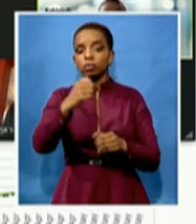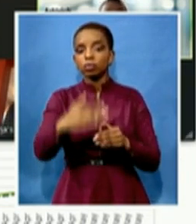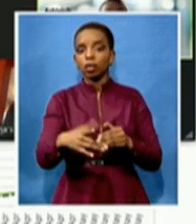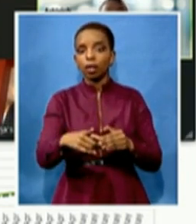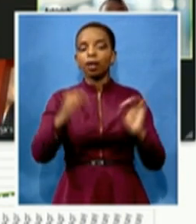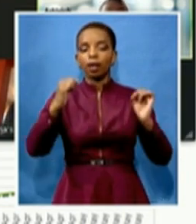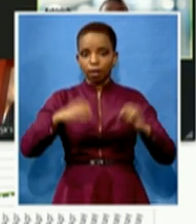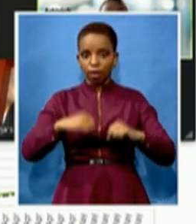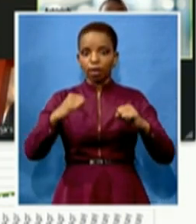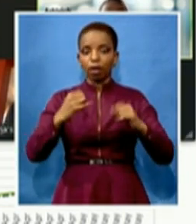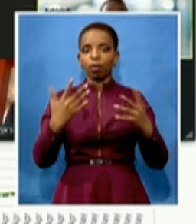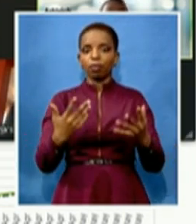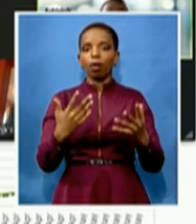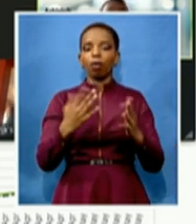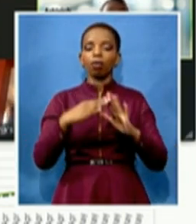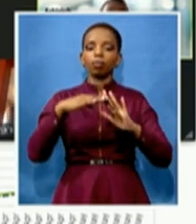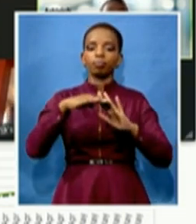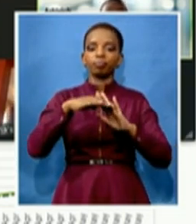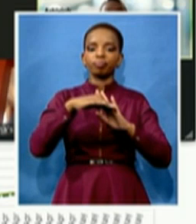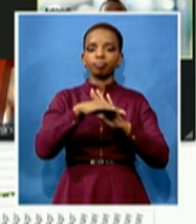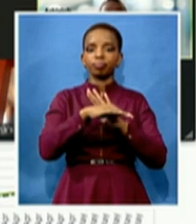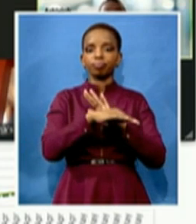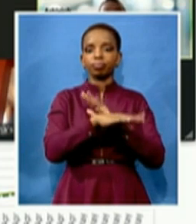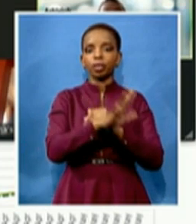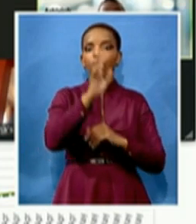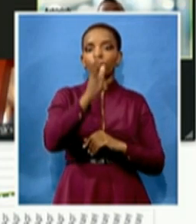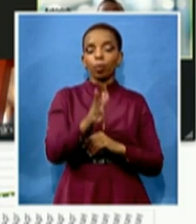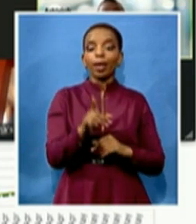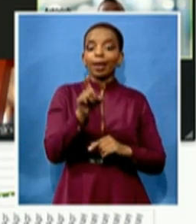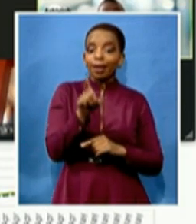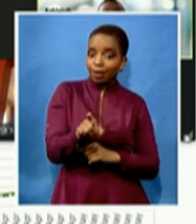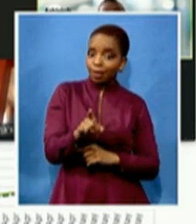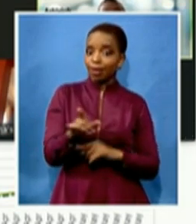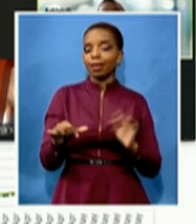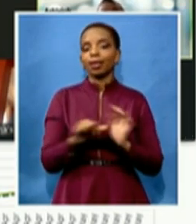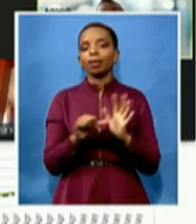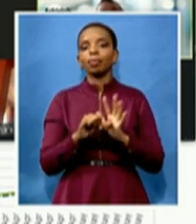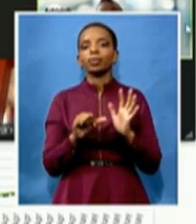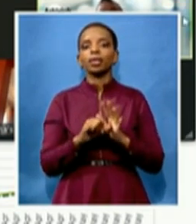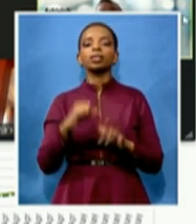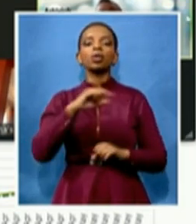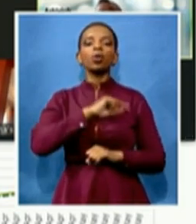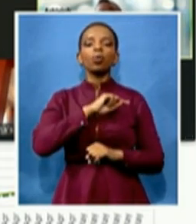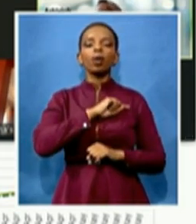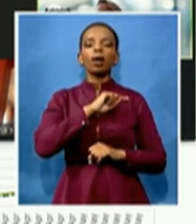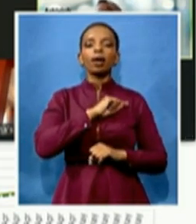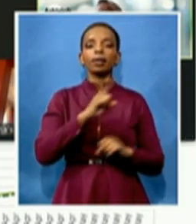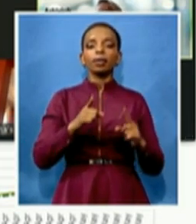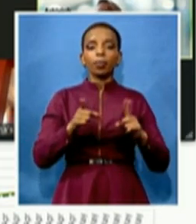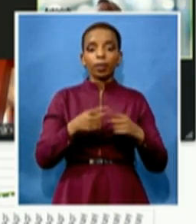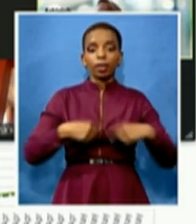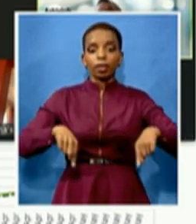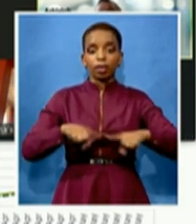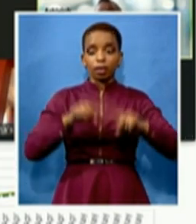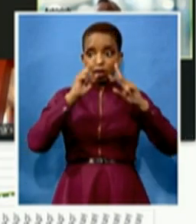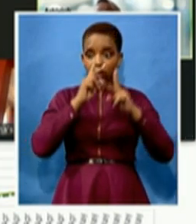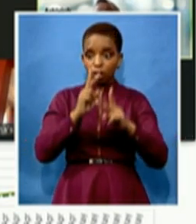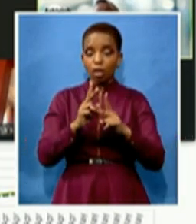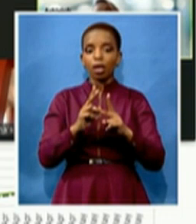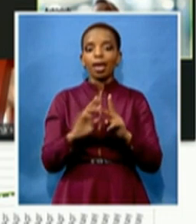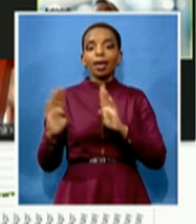And that's quite important because as we allow for these different behavioral elements, as well as people abiding